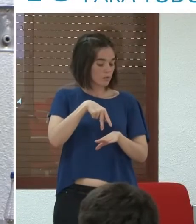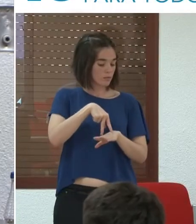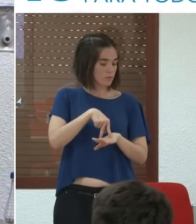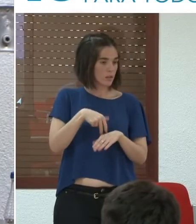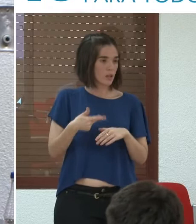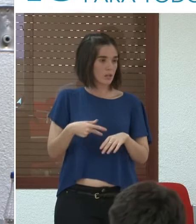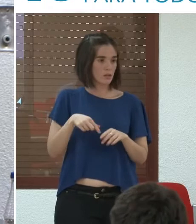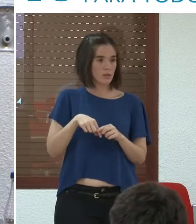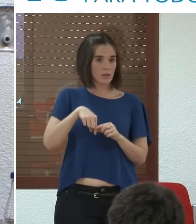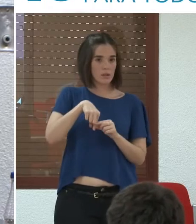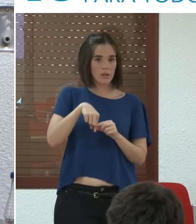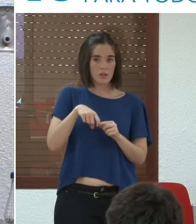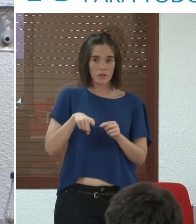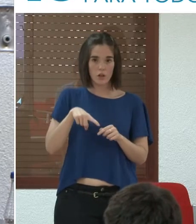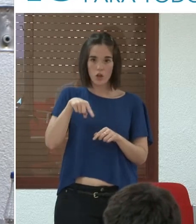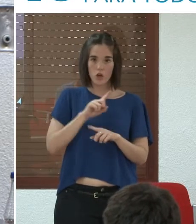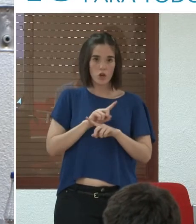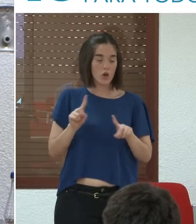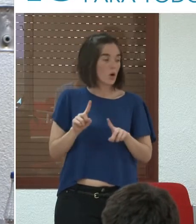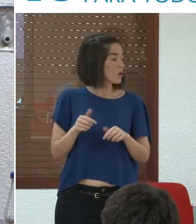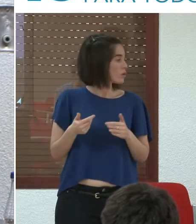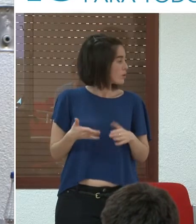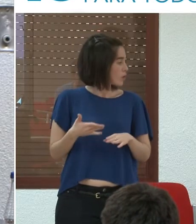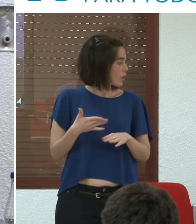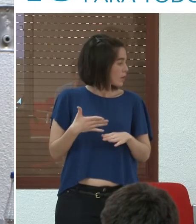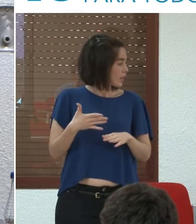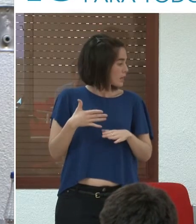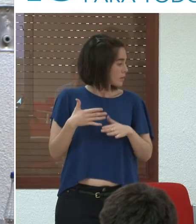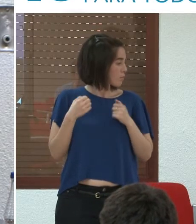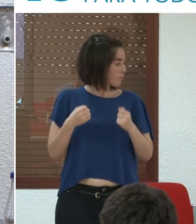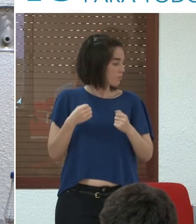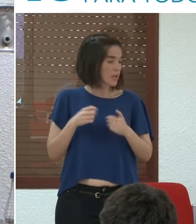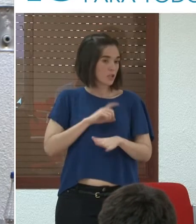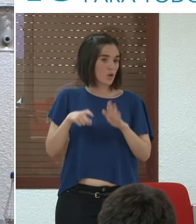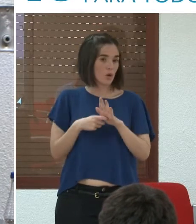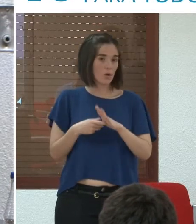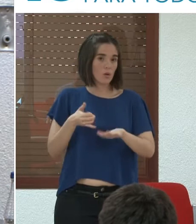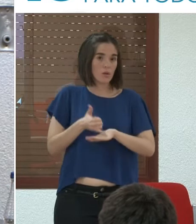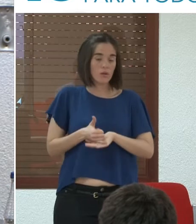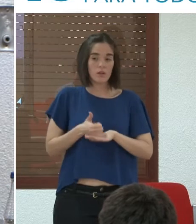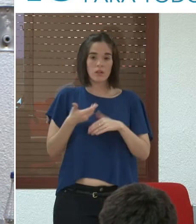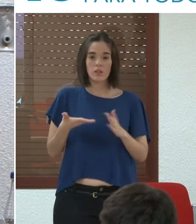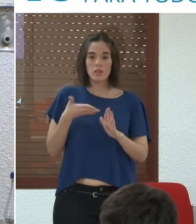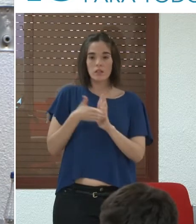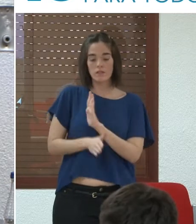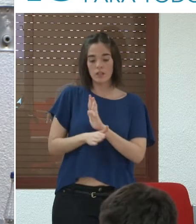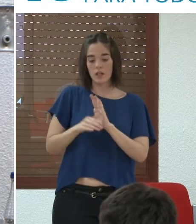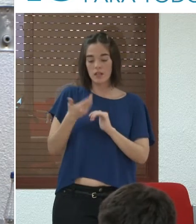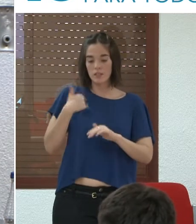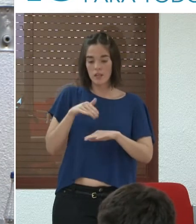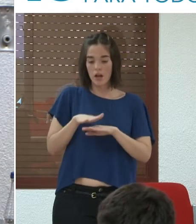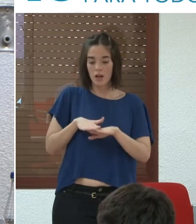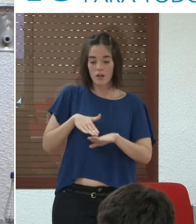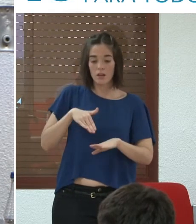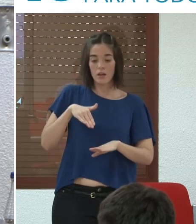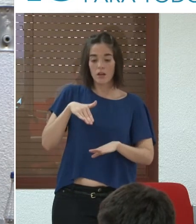Now the knee is in a support phase. It's very rigid. It can hold the weight of the user. And when we start with the